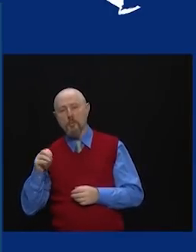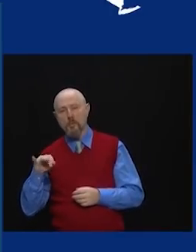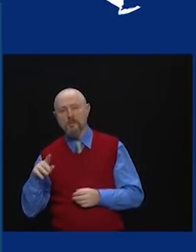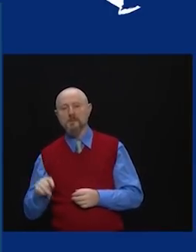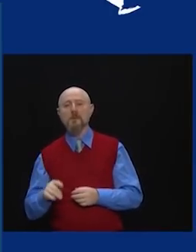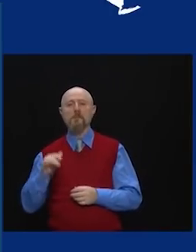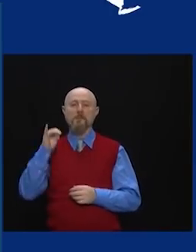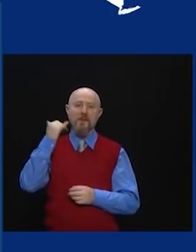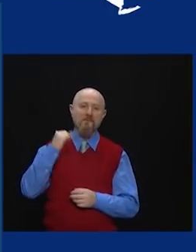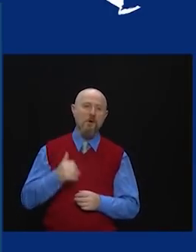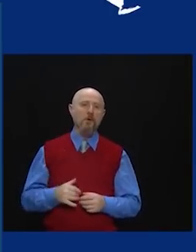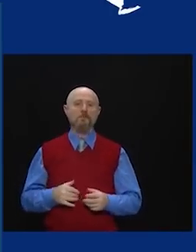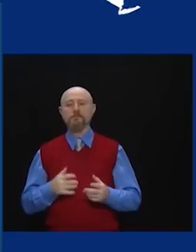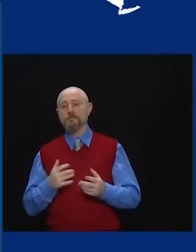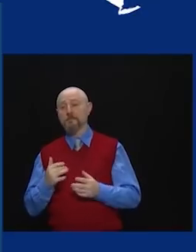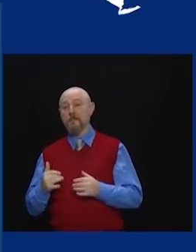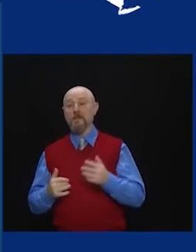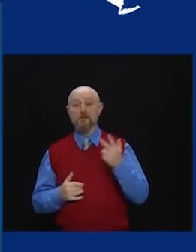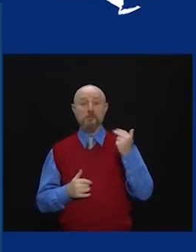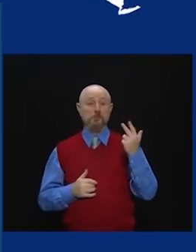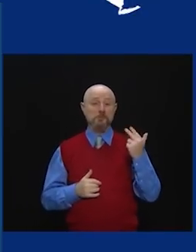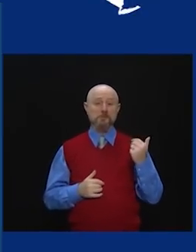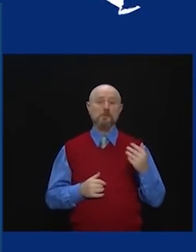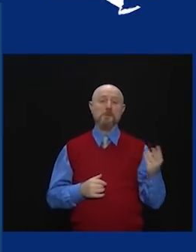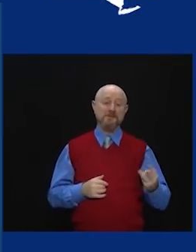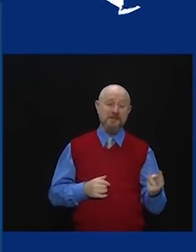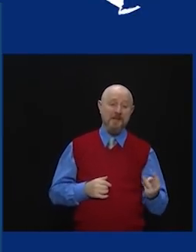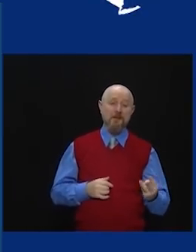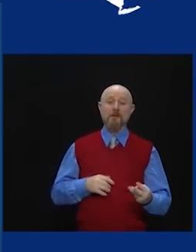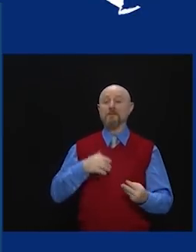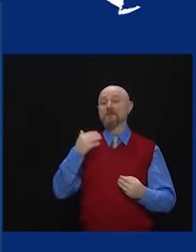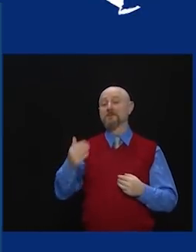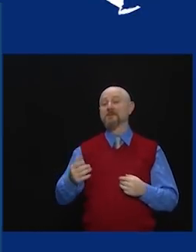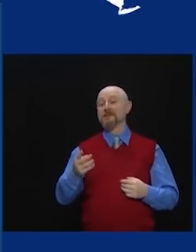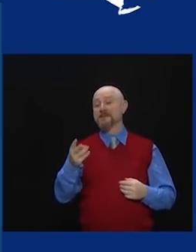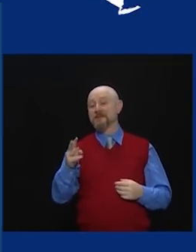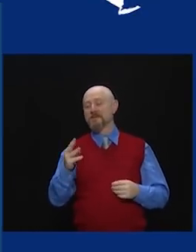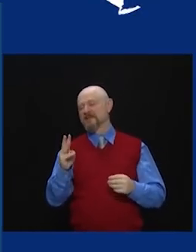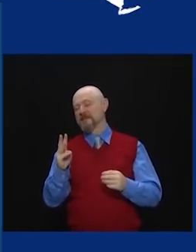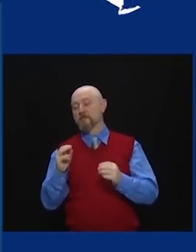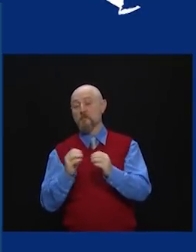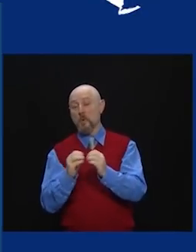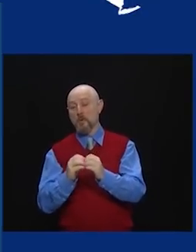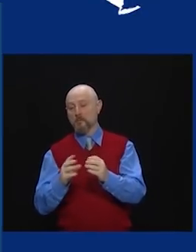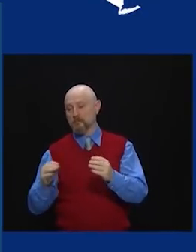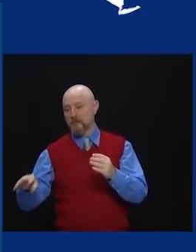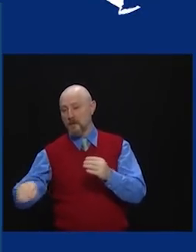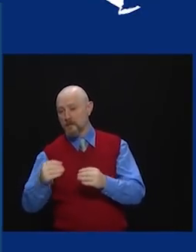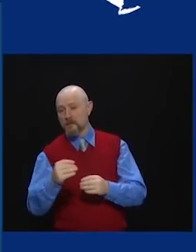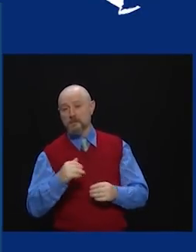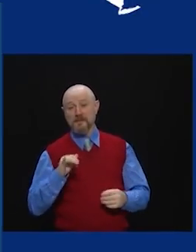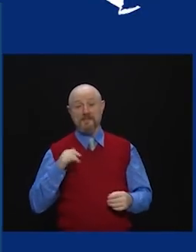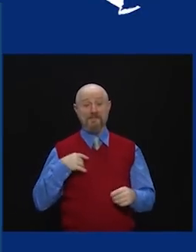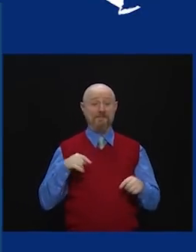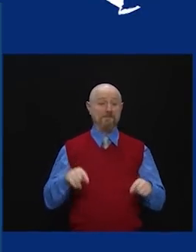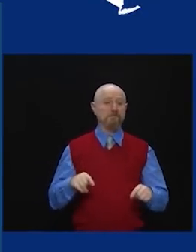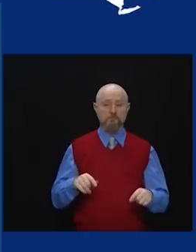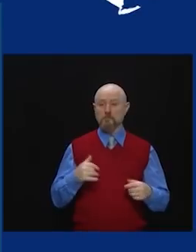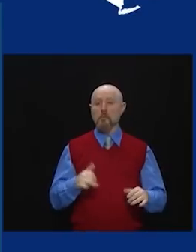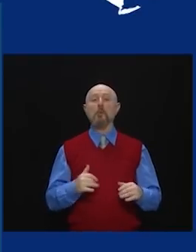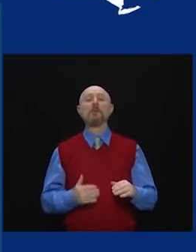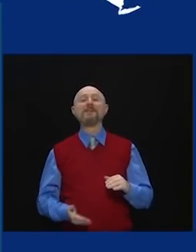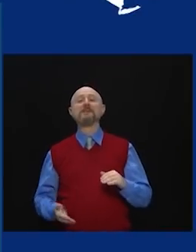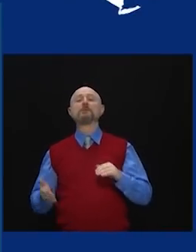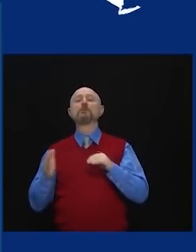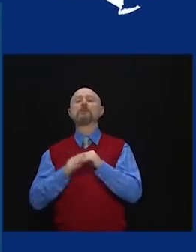13 on Wednesday, 6 more across the state. And again, this is in addition to the pharmacies, the local sites that we already have, the ones that